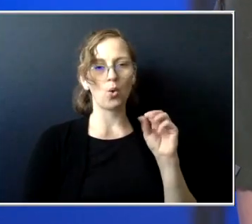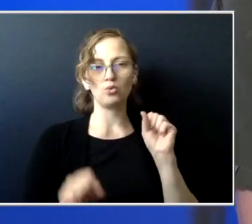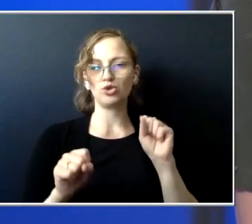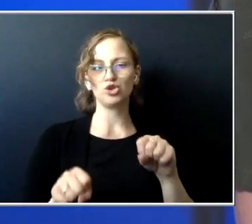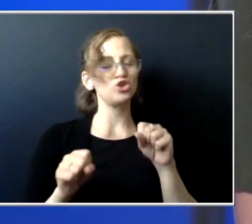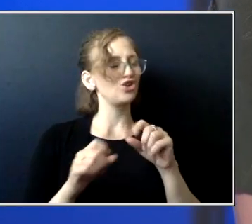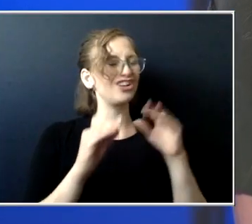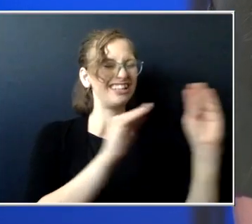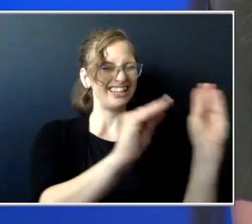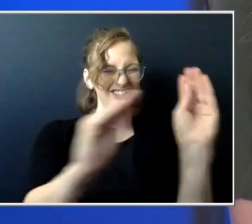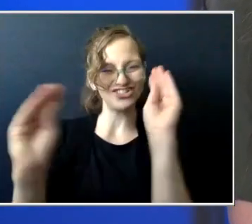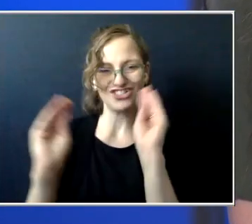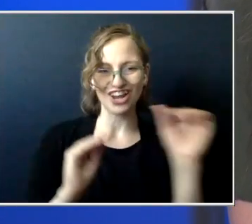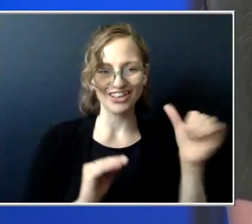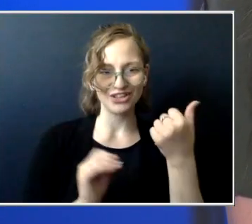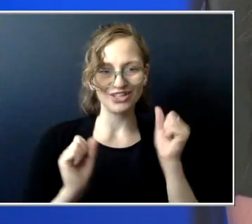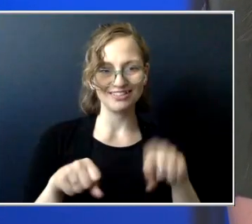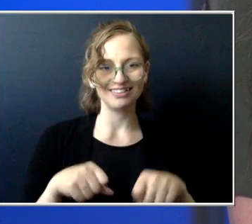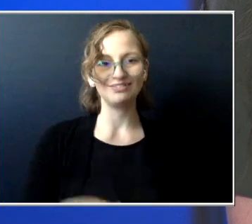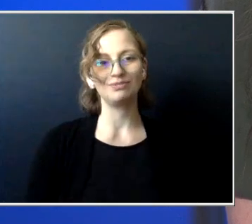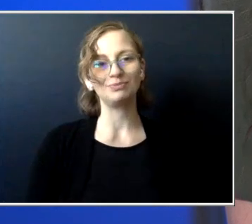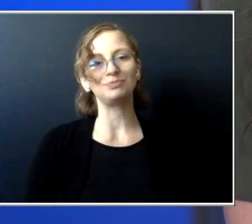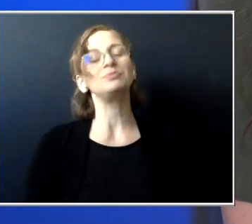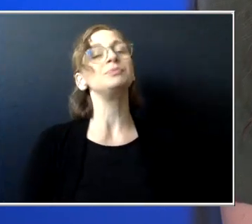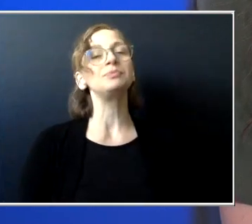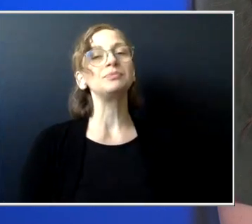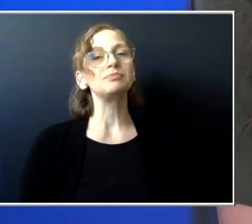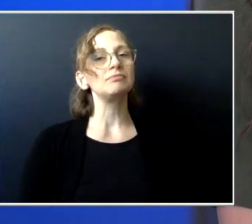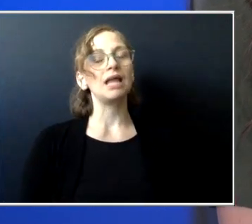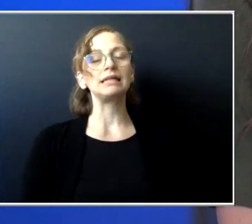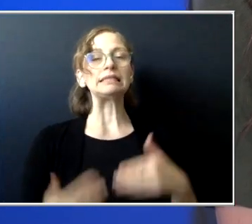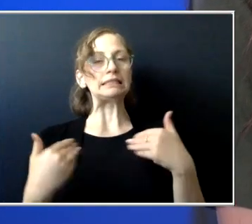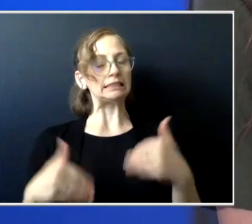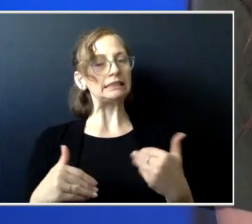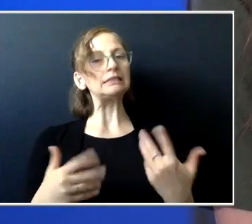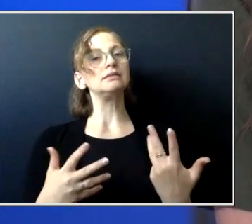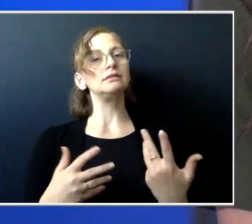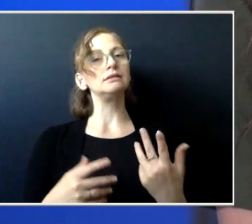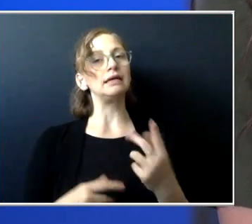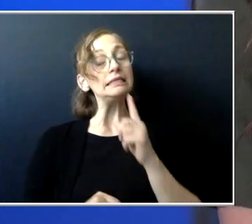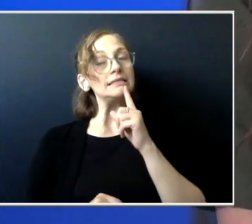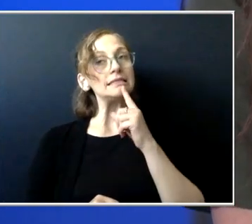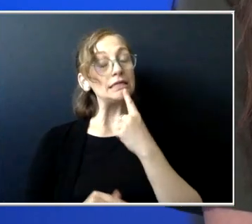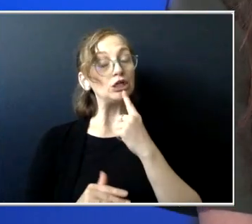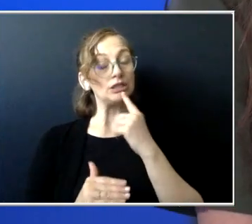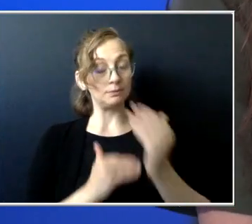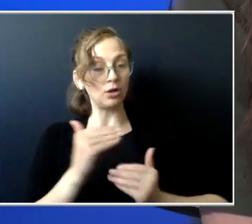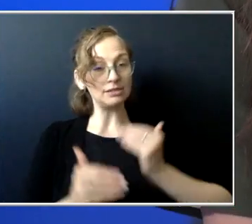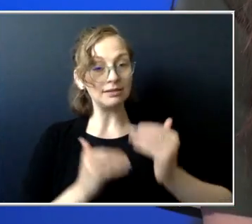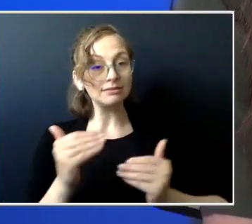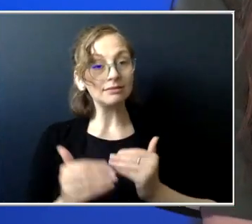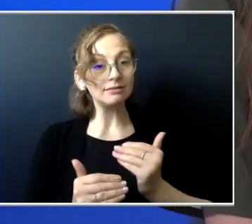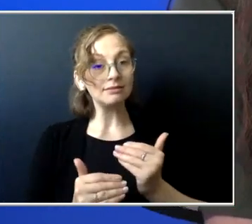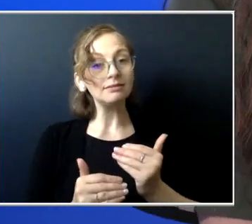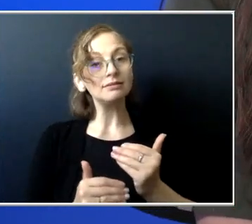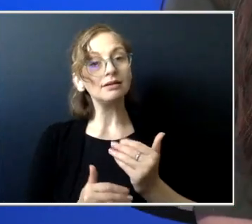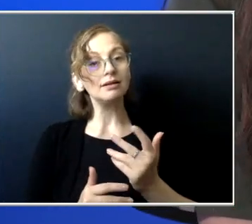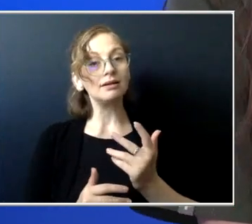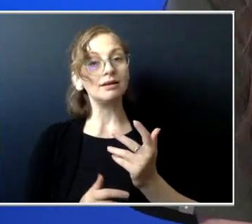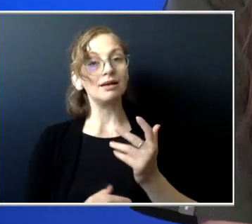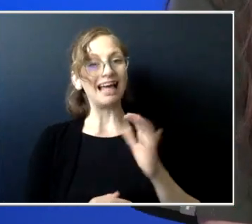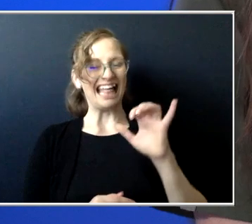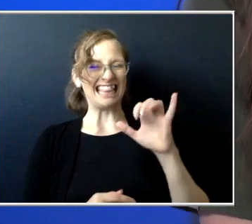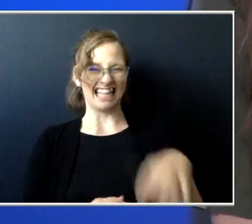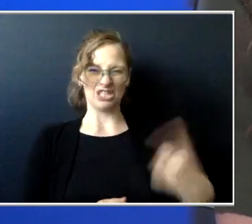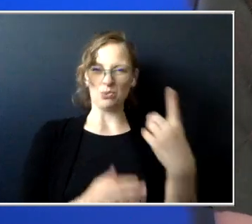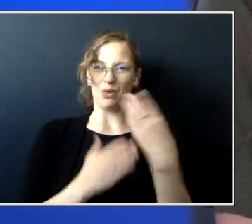And it's a very serious thing. And I think that's the thing that people are the most nervous about